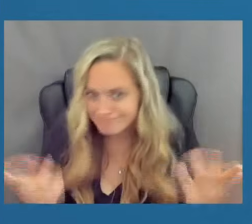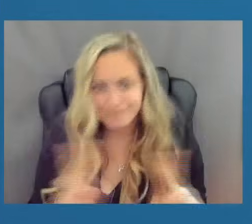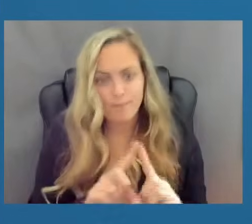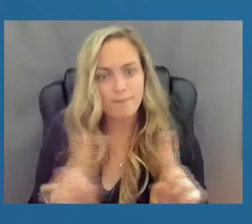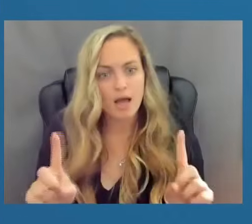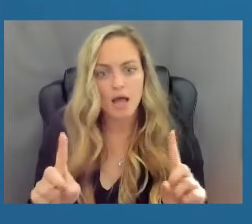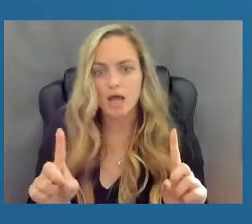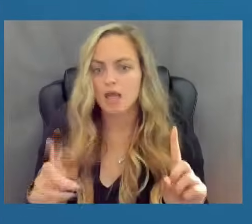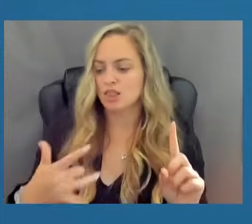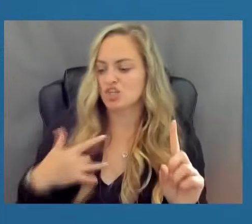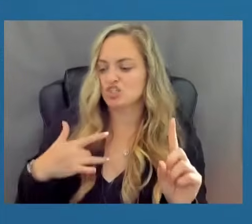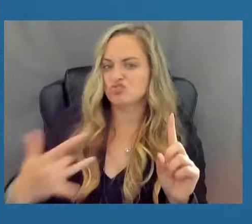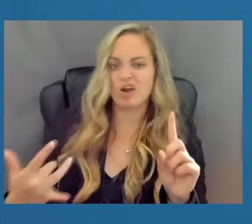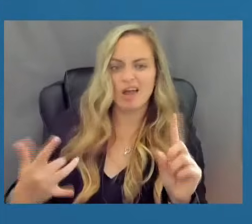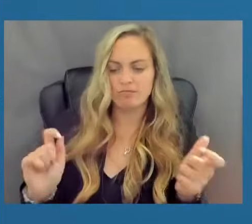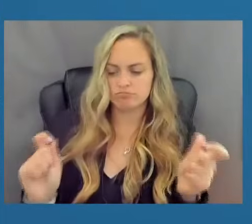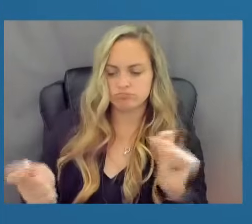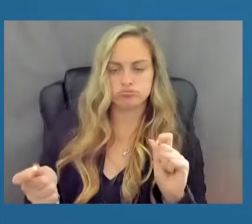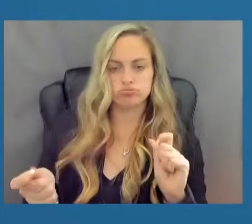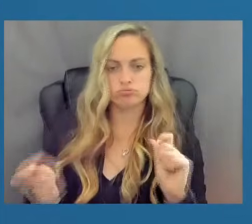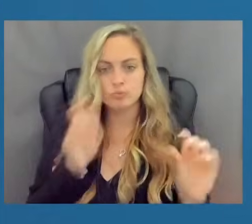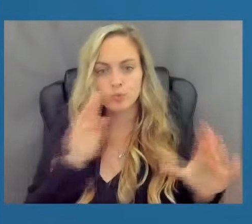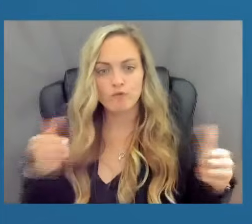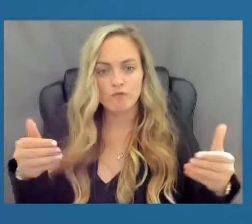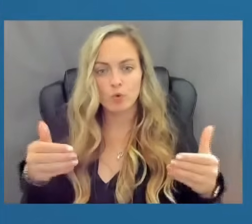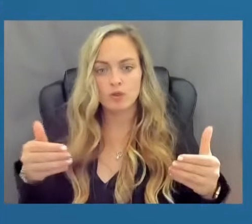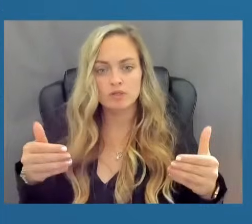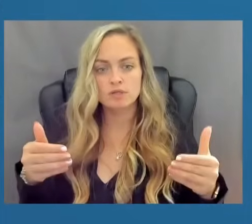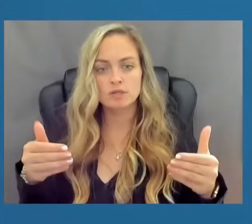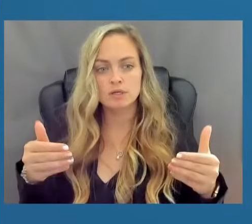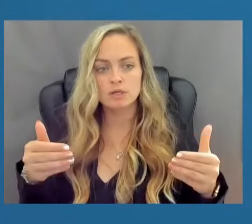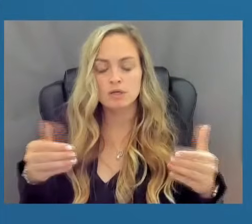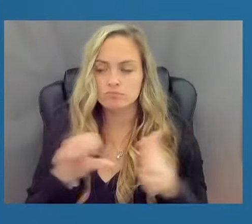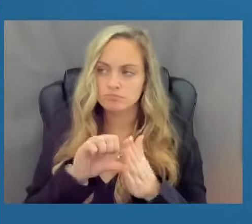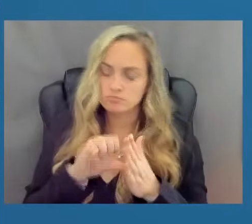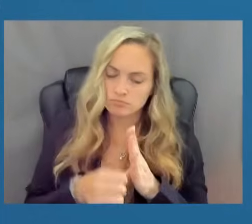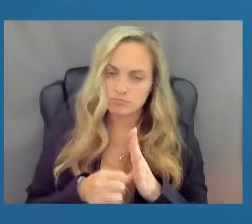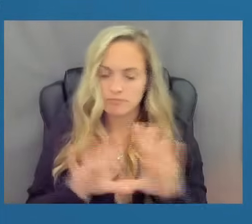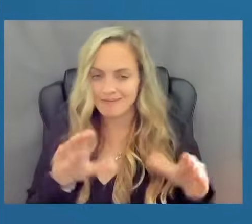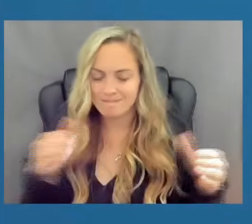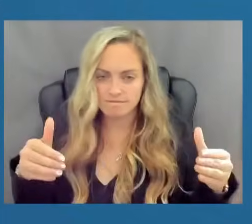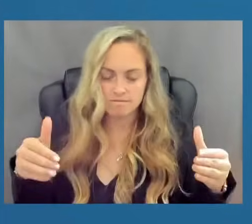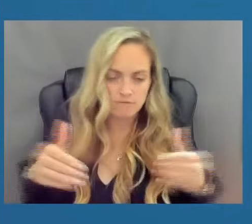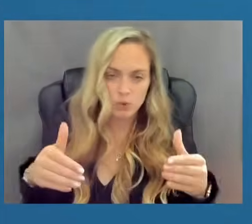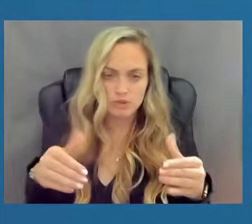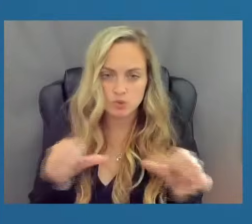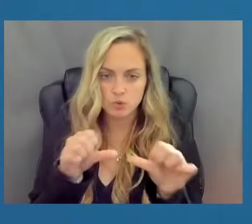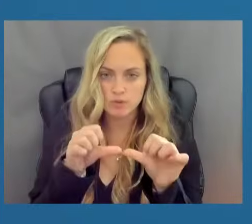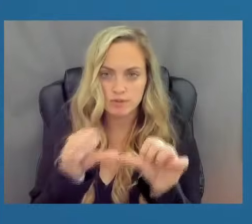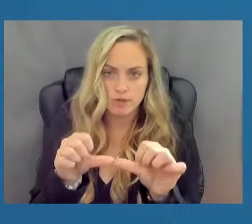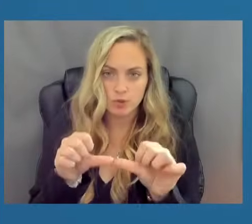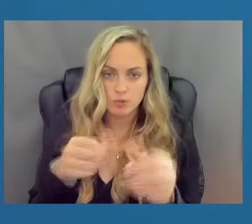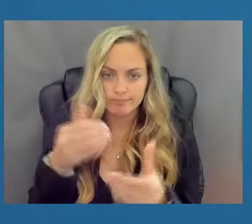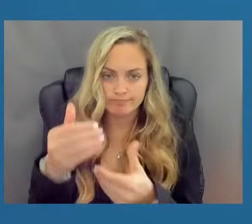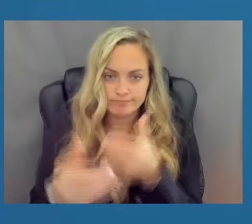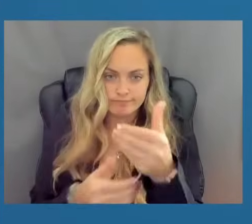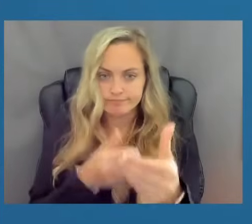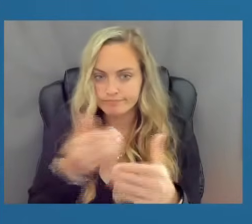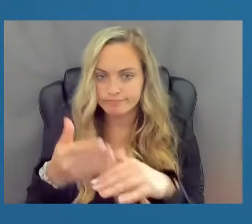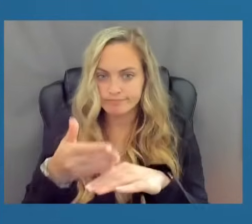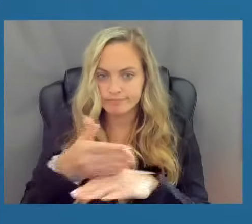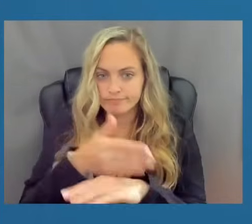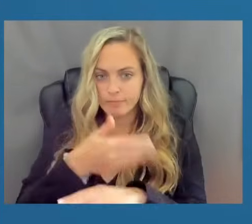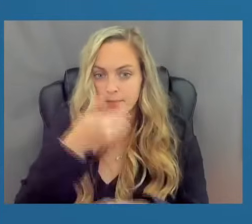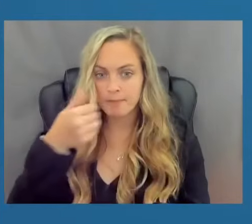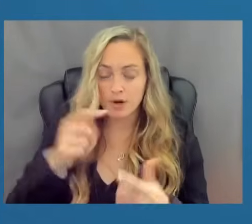has shifted. I'm going to focus intensely on making sure that we can continue in that direction. And if we see any